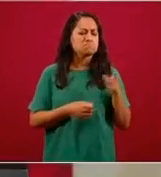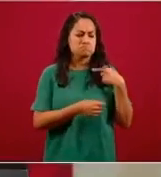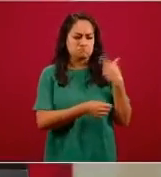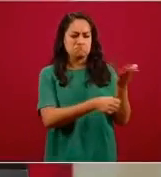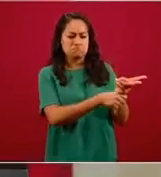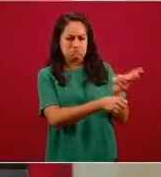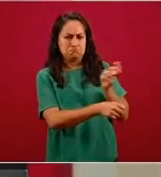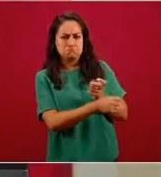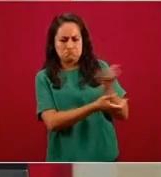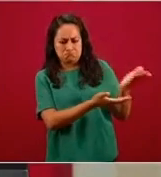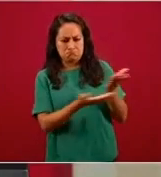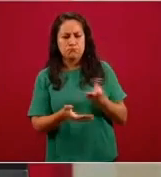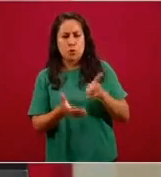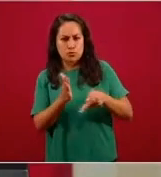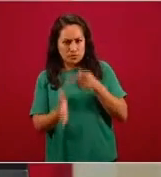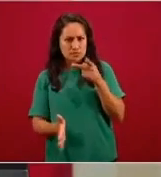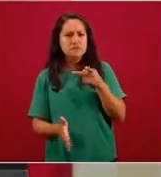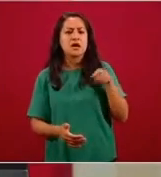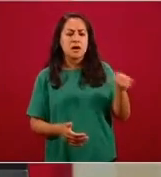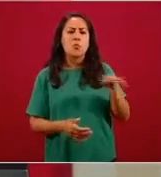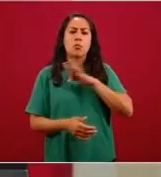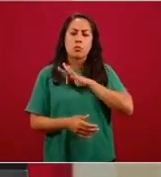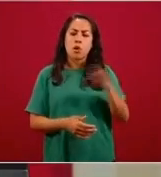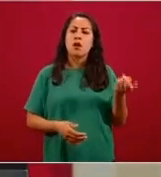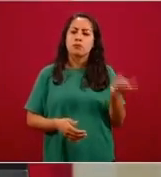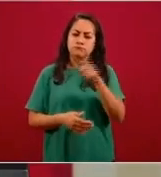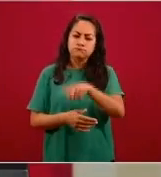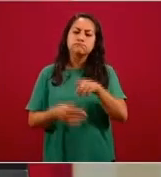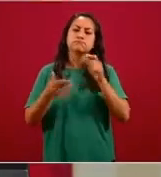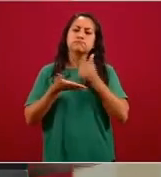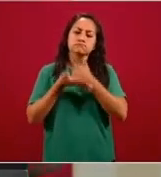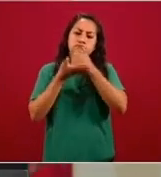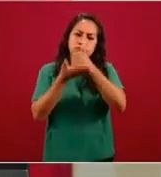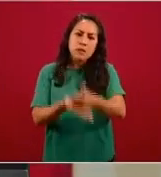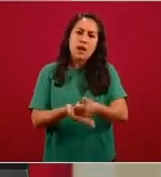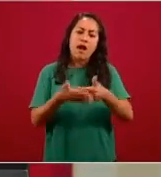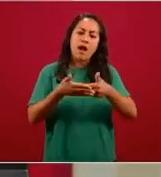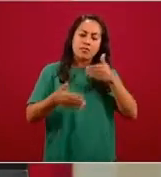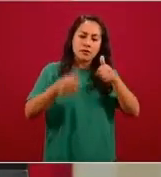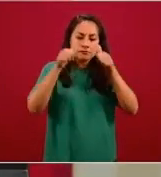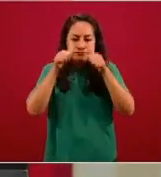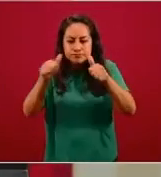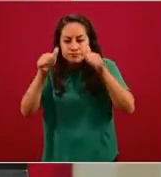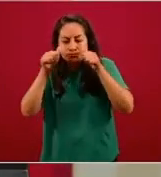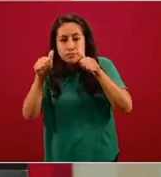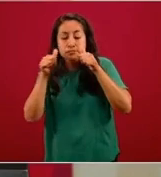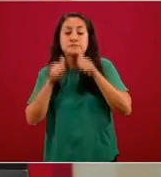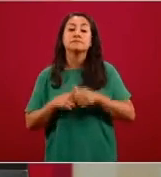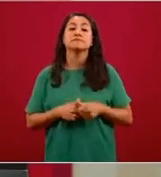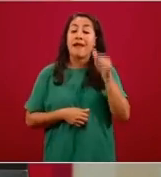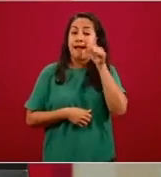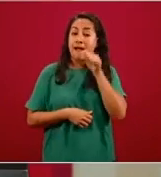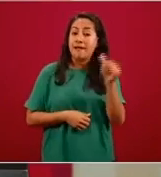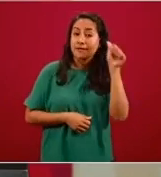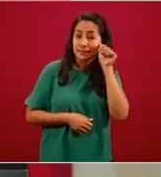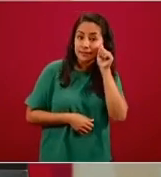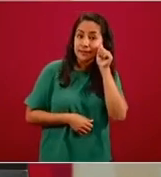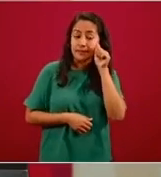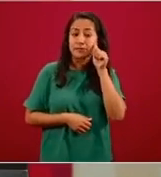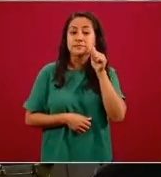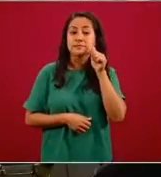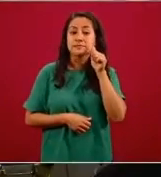too. We're going to have them back to talk about these preventive measures.